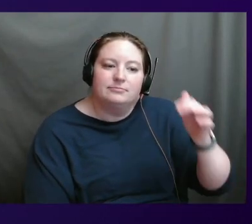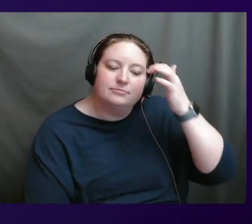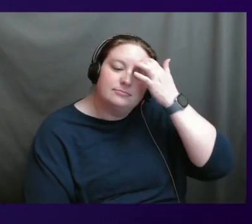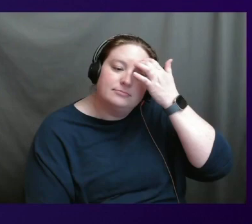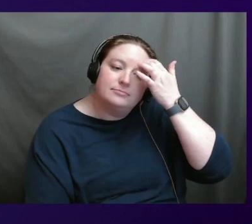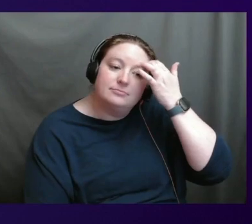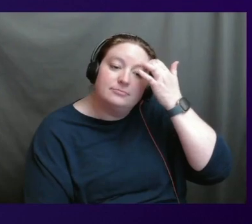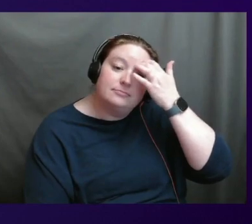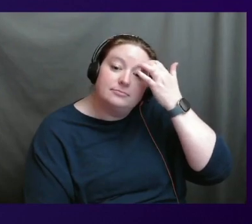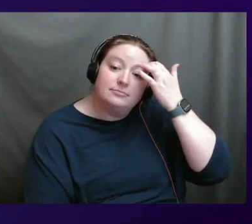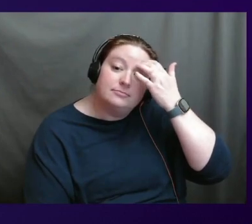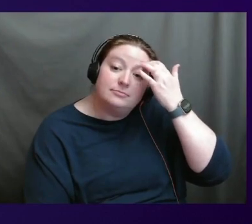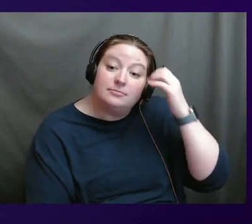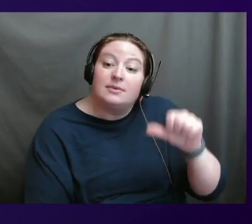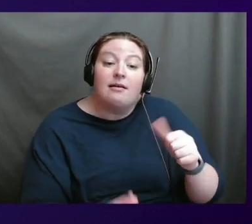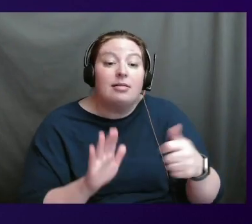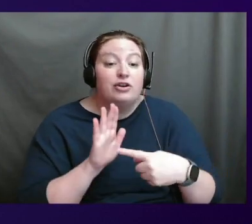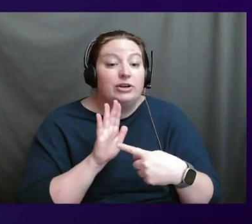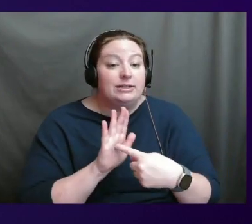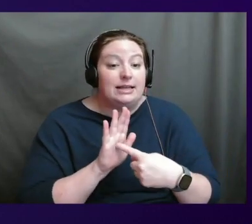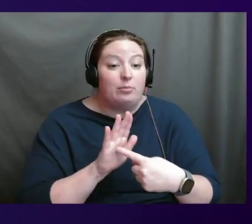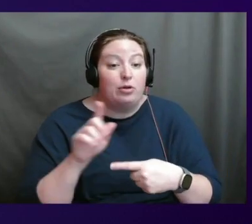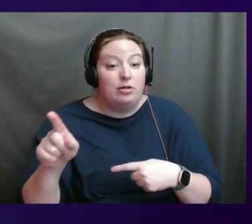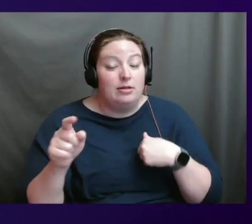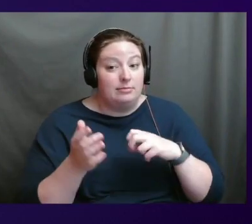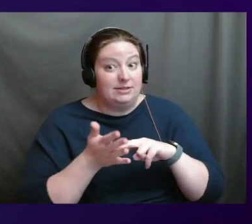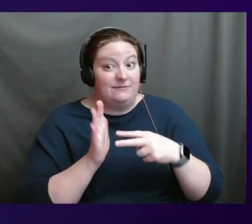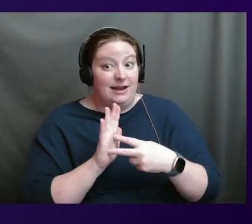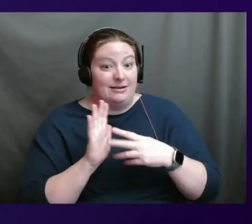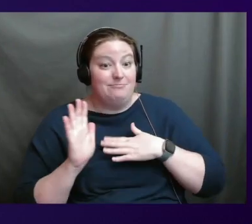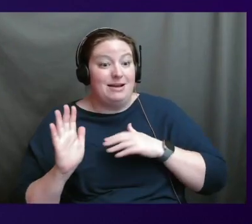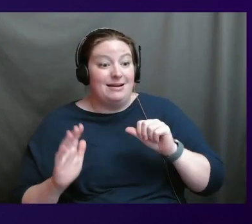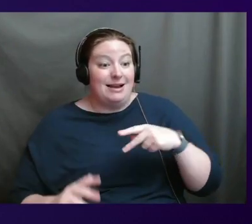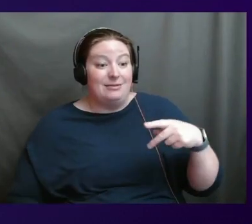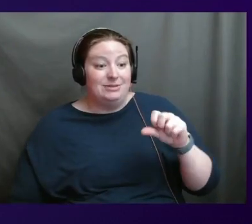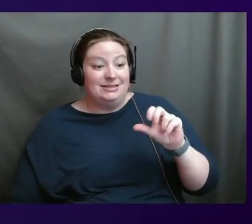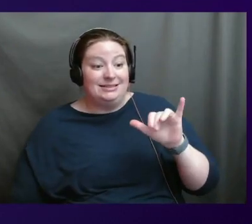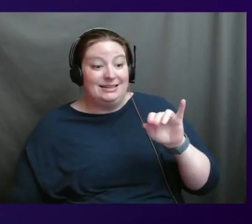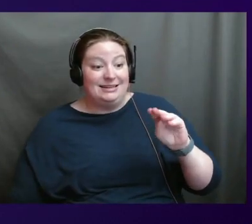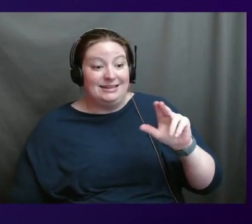Here's another example. This is where I am defining my AppSync API, just a few